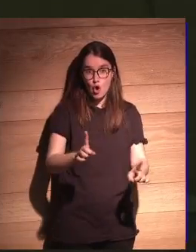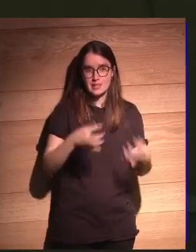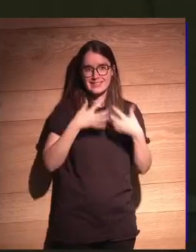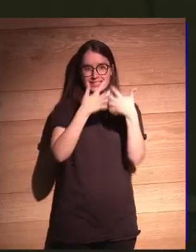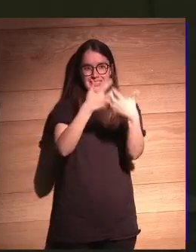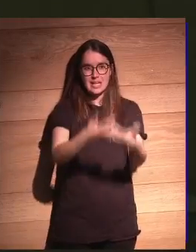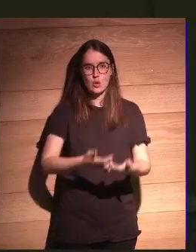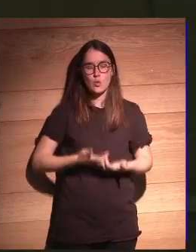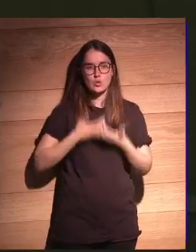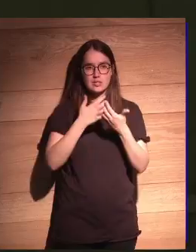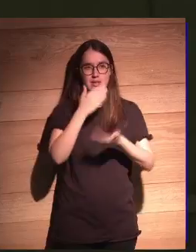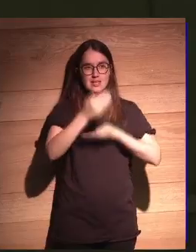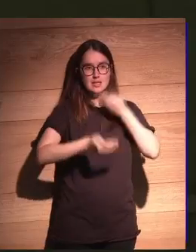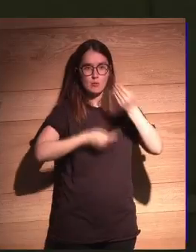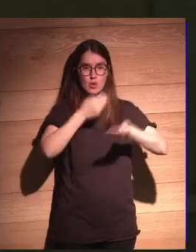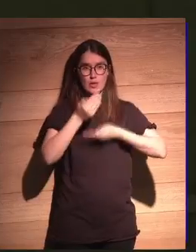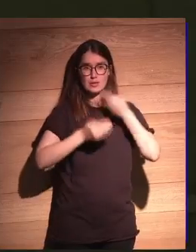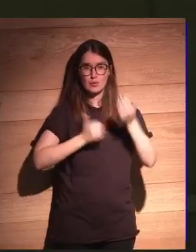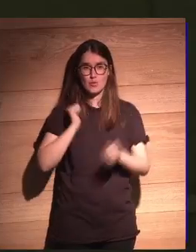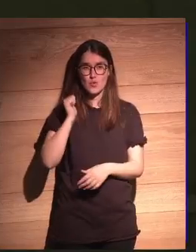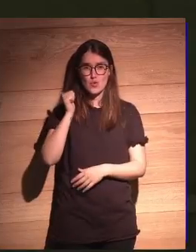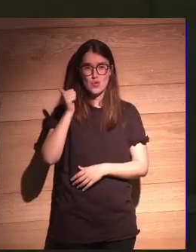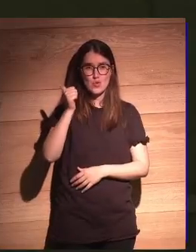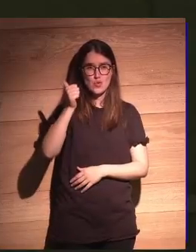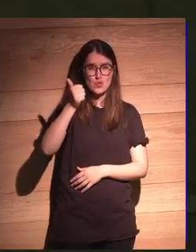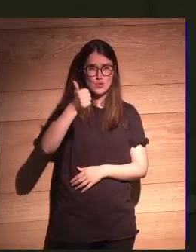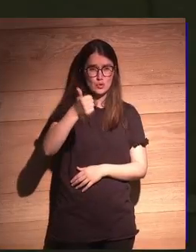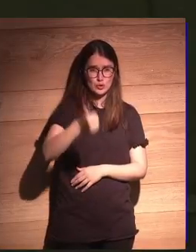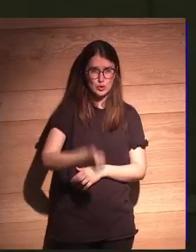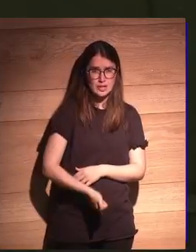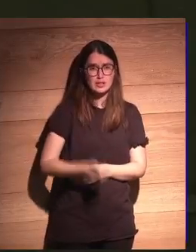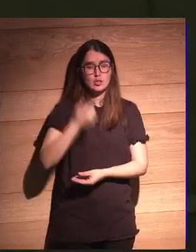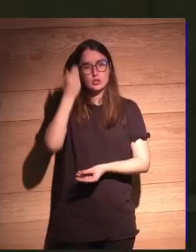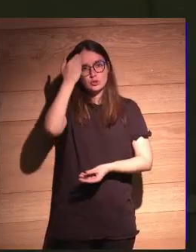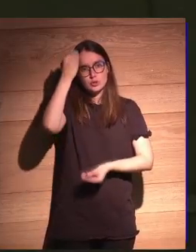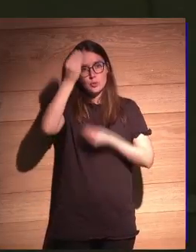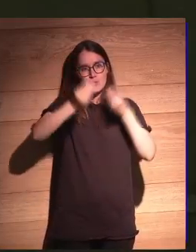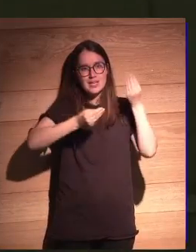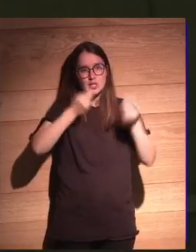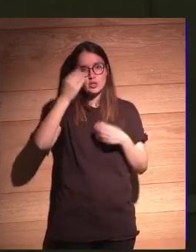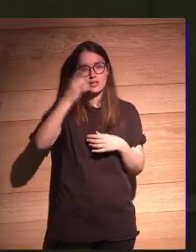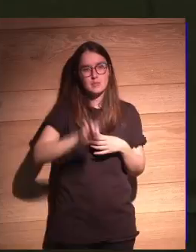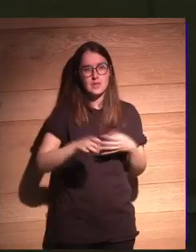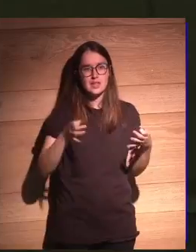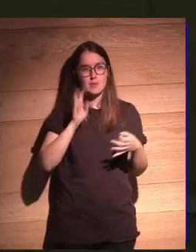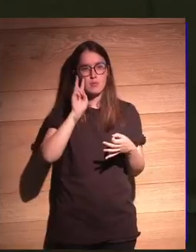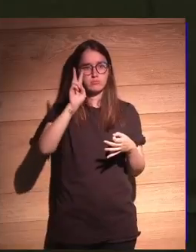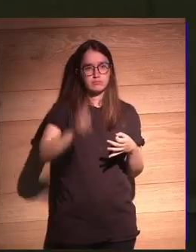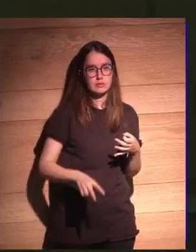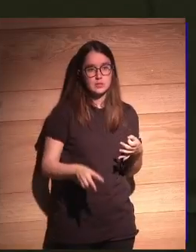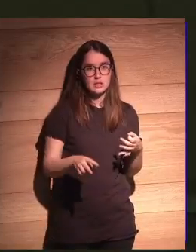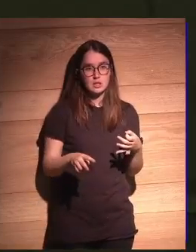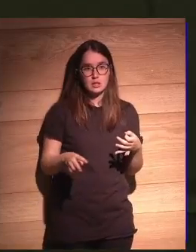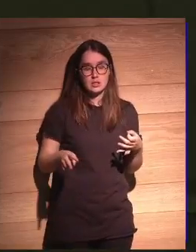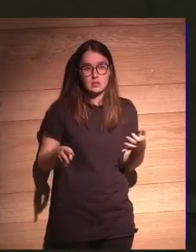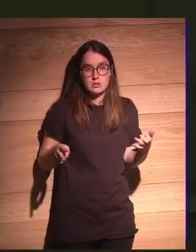the last boom, and this is not true. This process is a very long-lasting problem, and I believe that we also need to